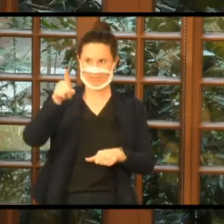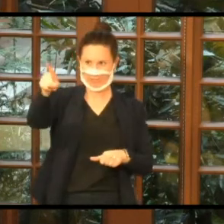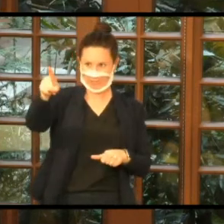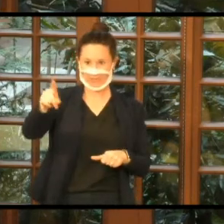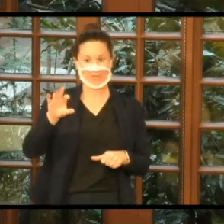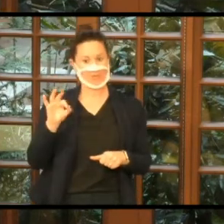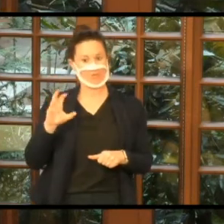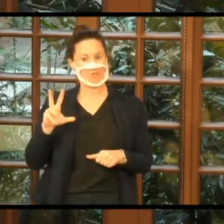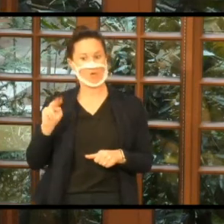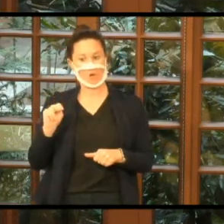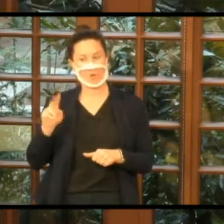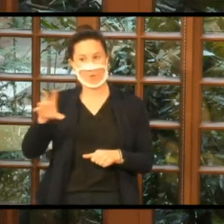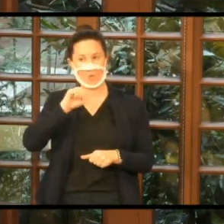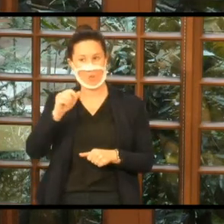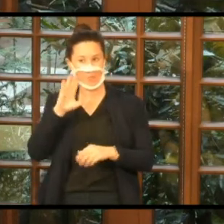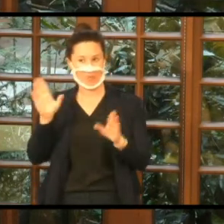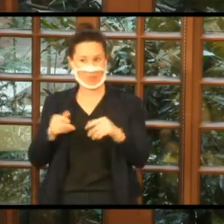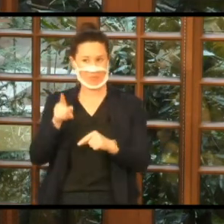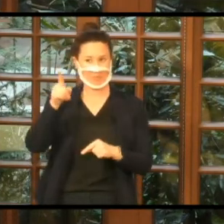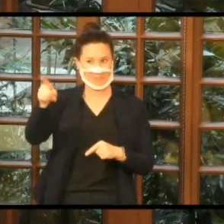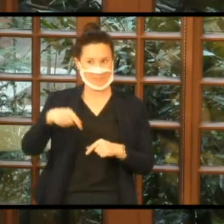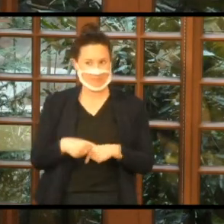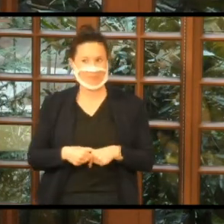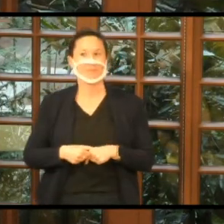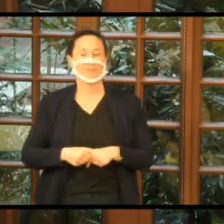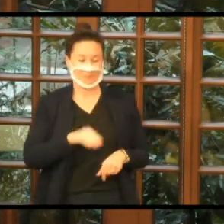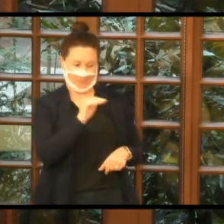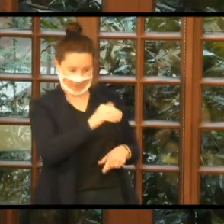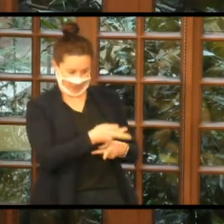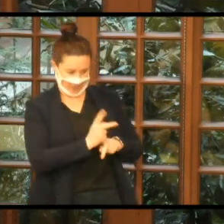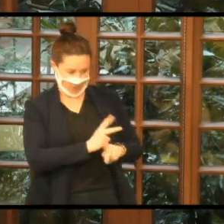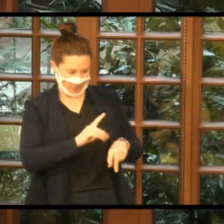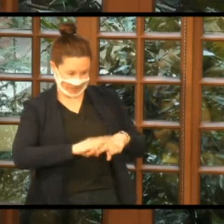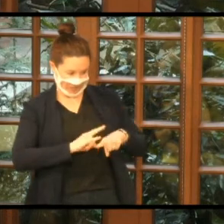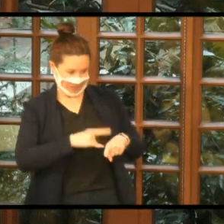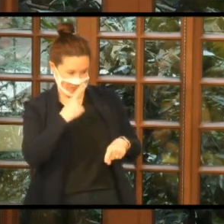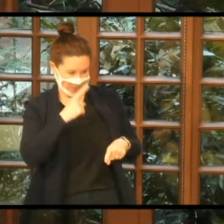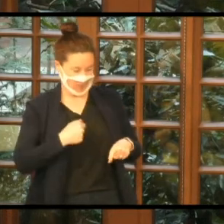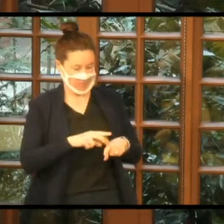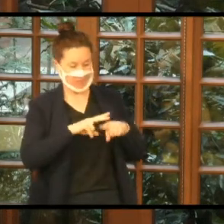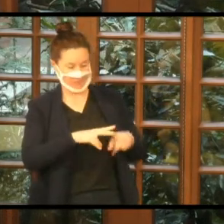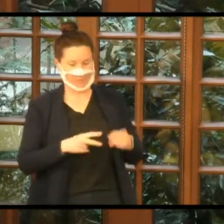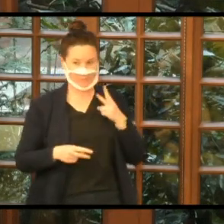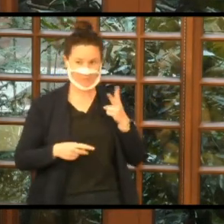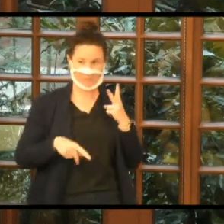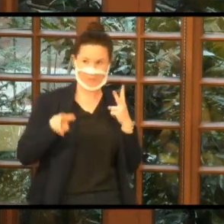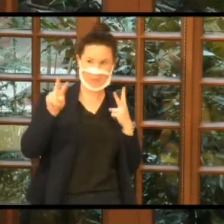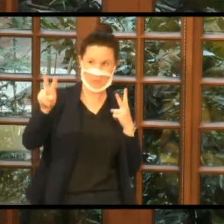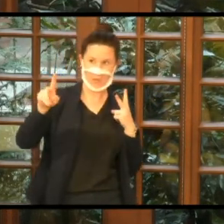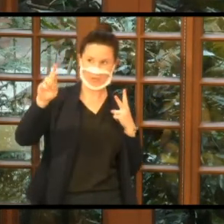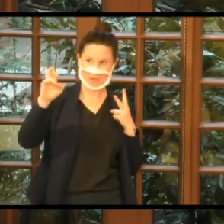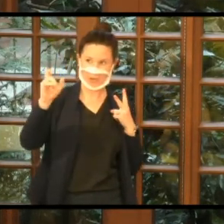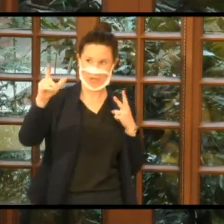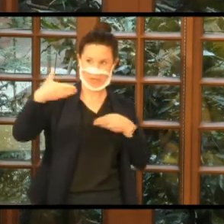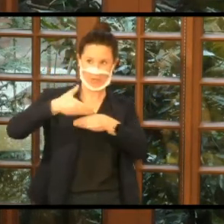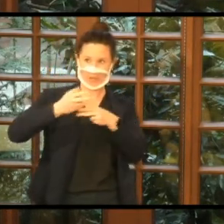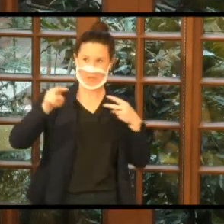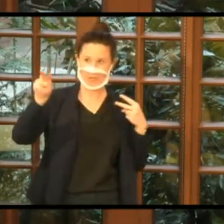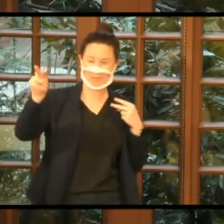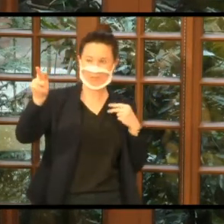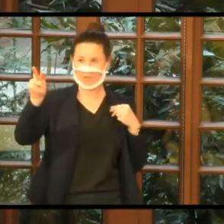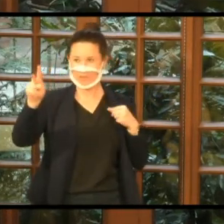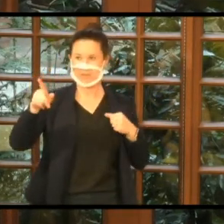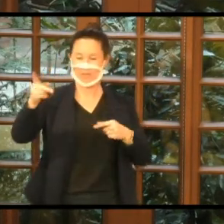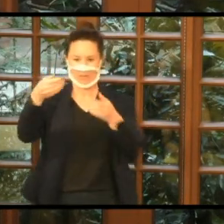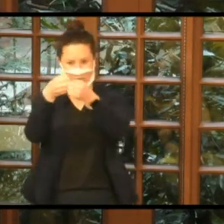bedroom. I bummed a cigarette off someone passing and tried to make it last while I watched Rochelle in the window. The curtains were pulled back, and she was